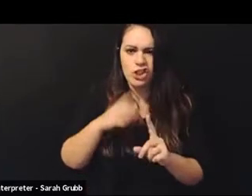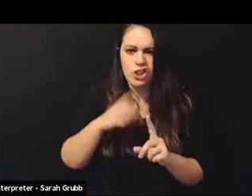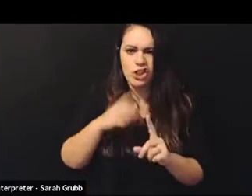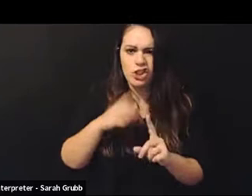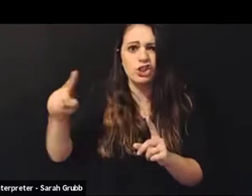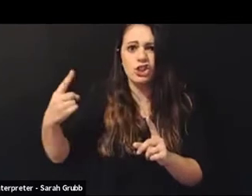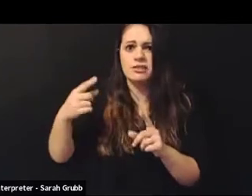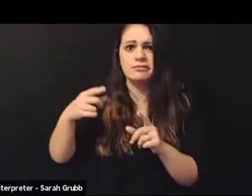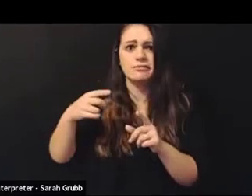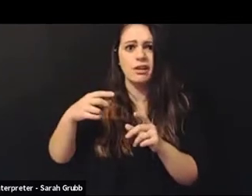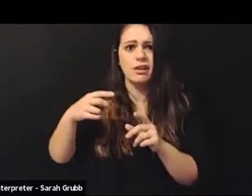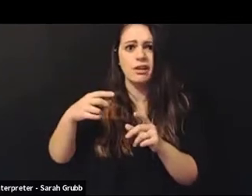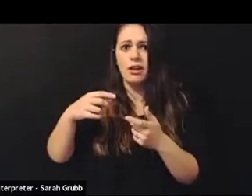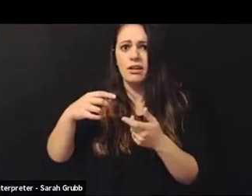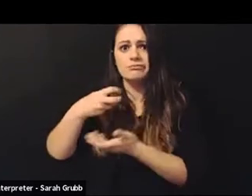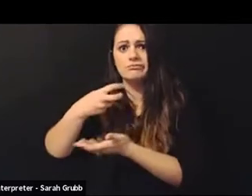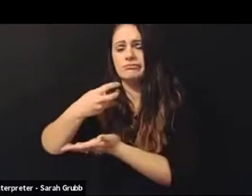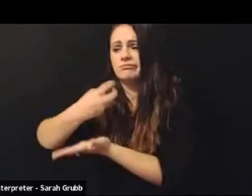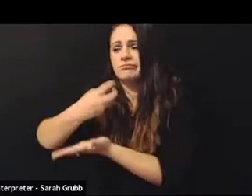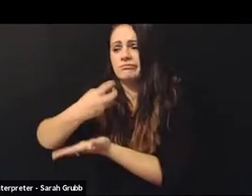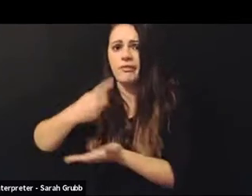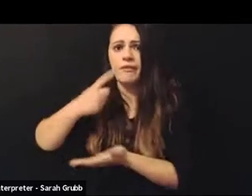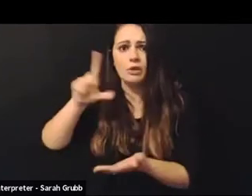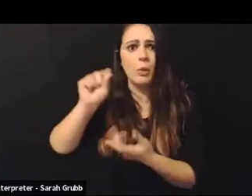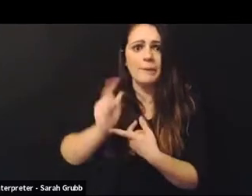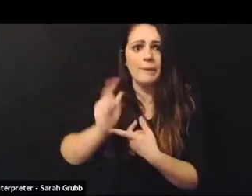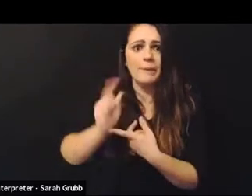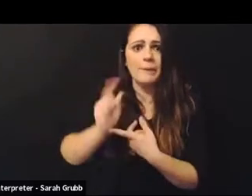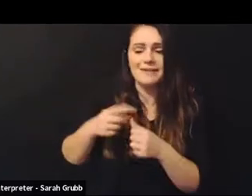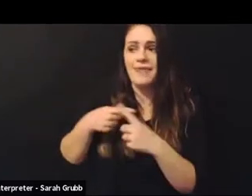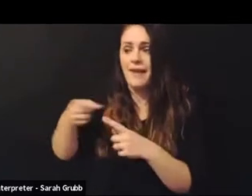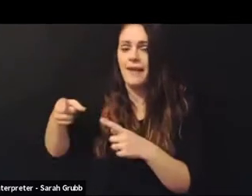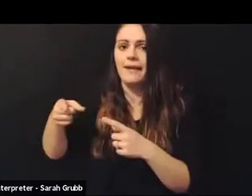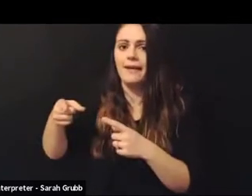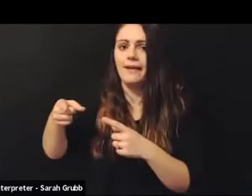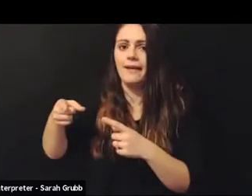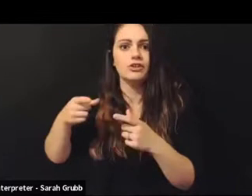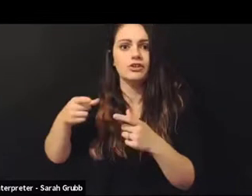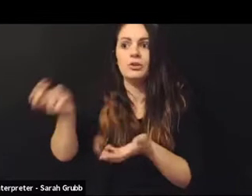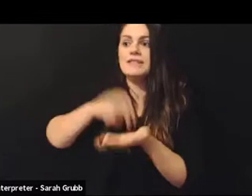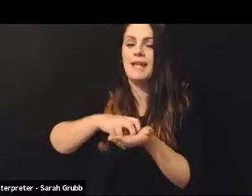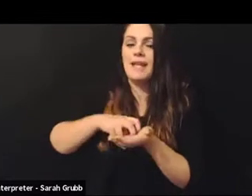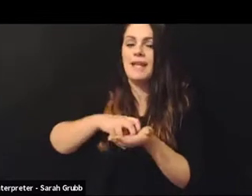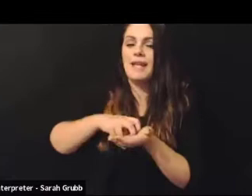blankets over her. And then when she got up, she was kind of refreshed and ready to go again.